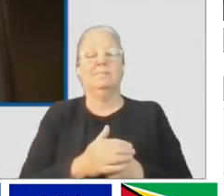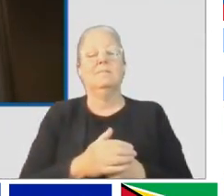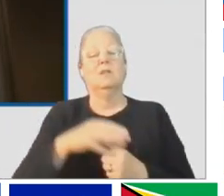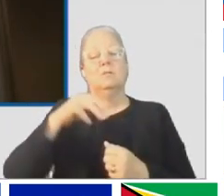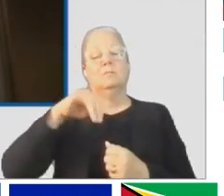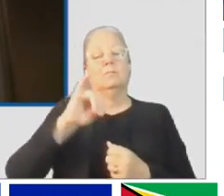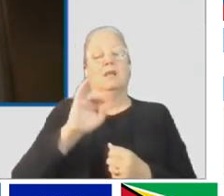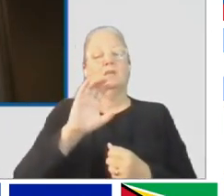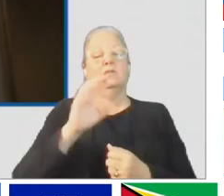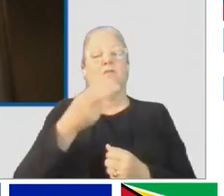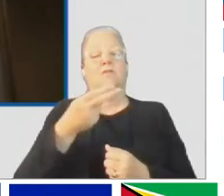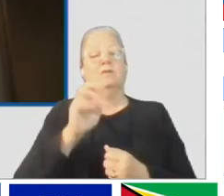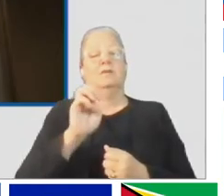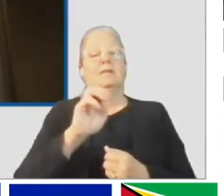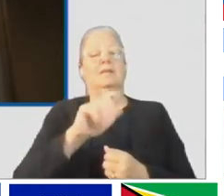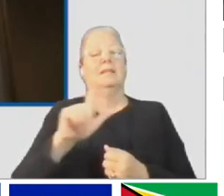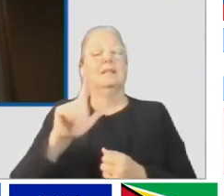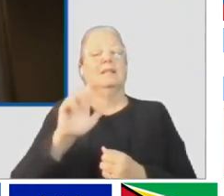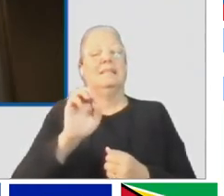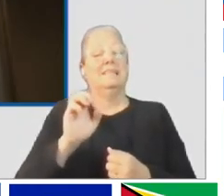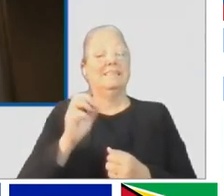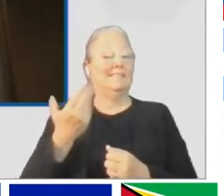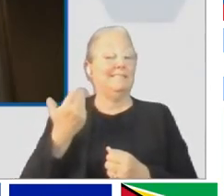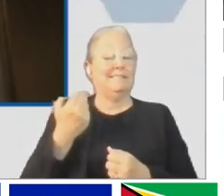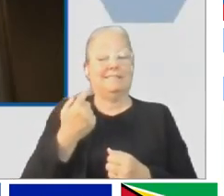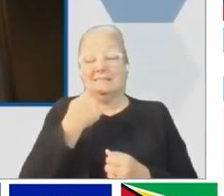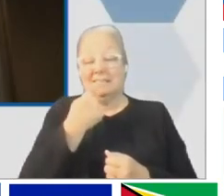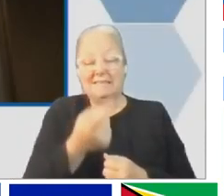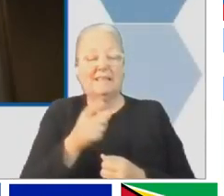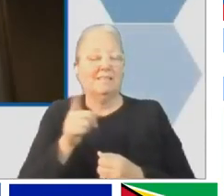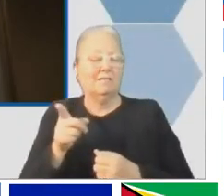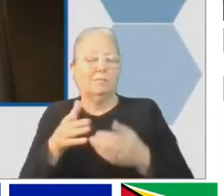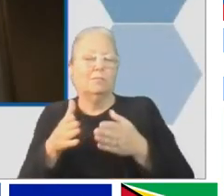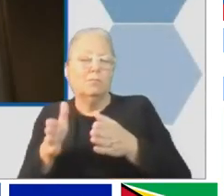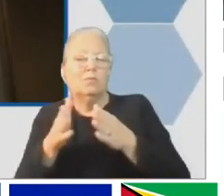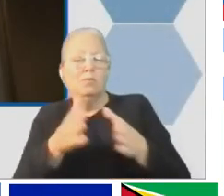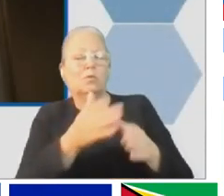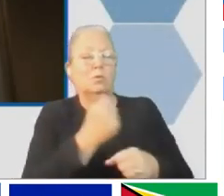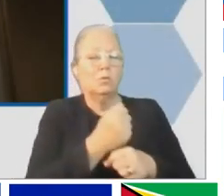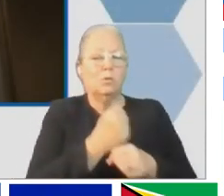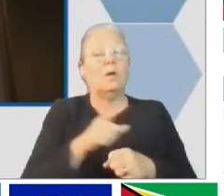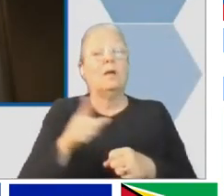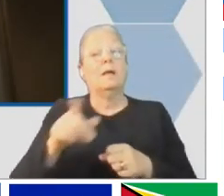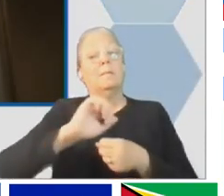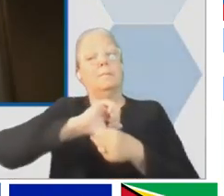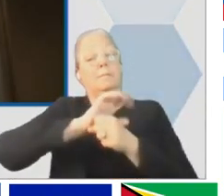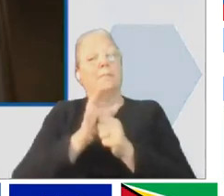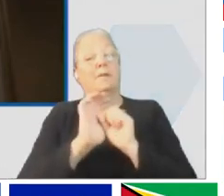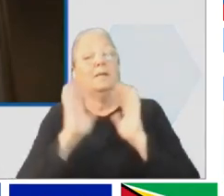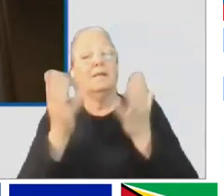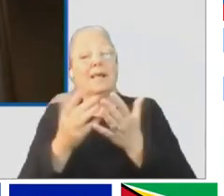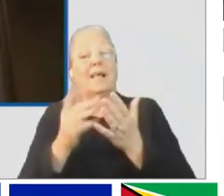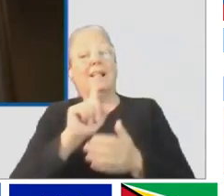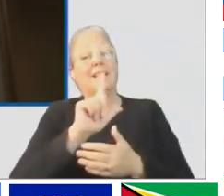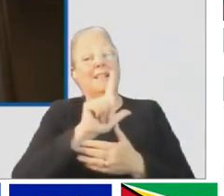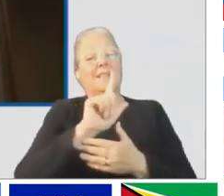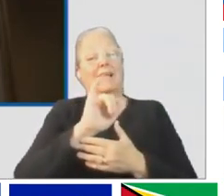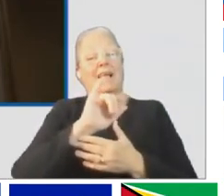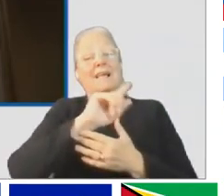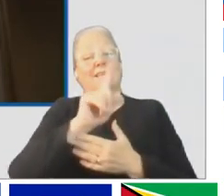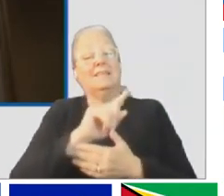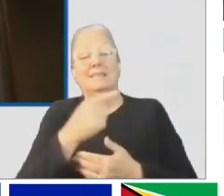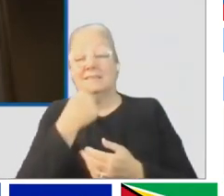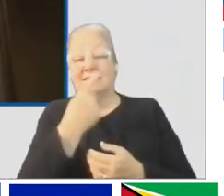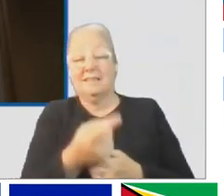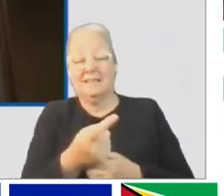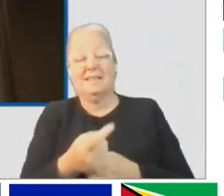role around our all hazards approach. During the COVID-19 pandemic, as Liz highlighted, 2020 brought us a record-breaking season